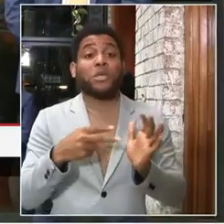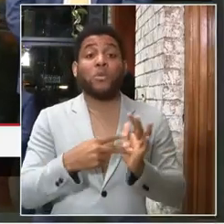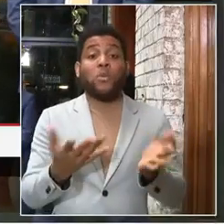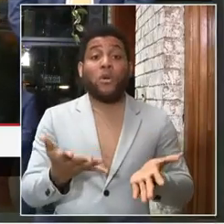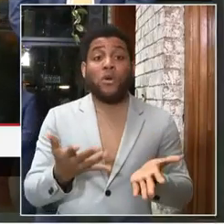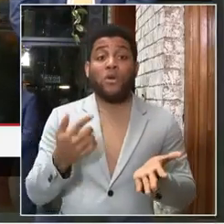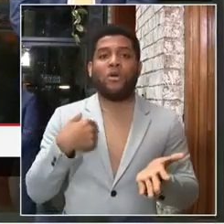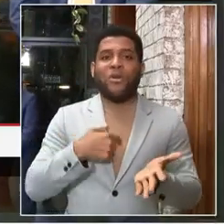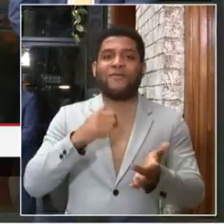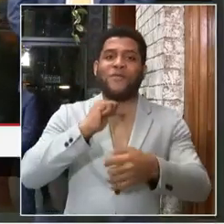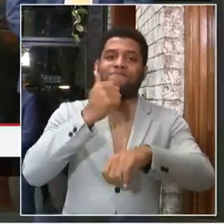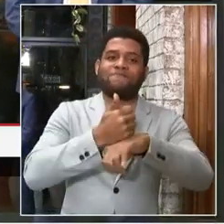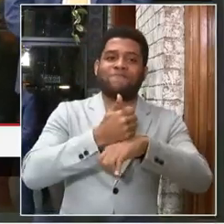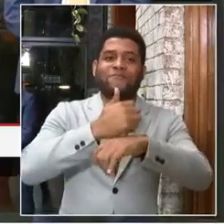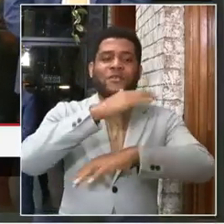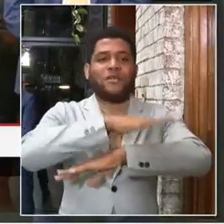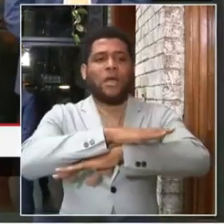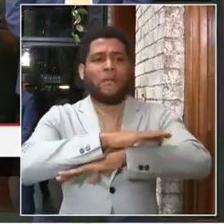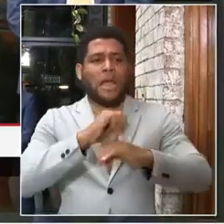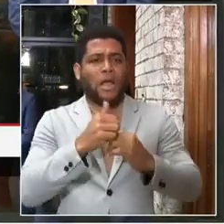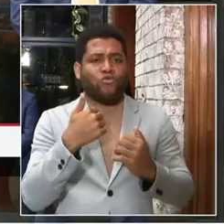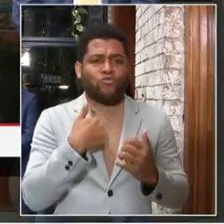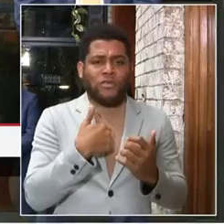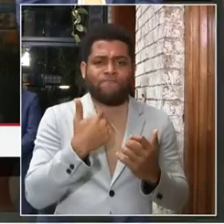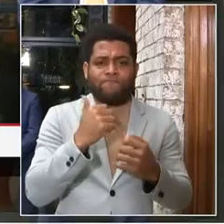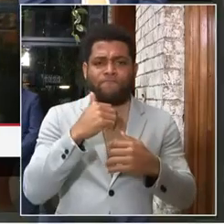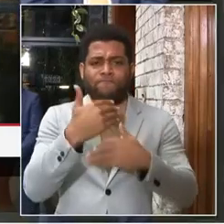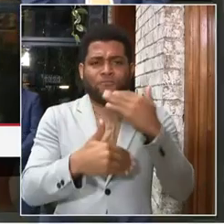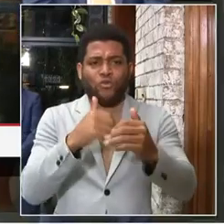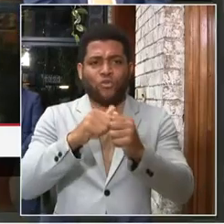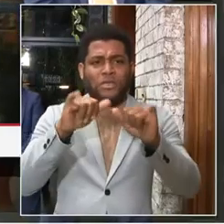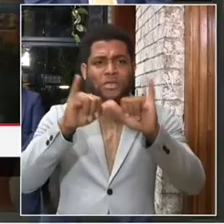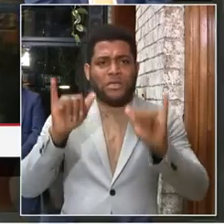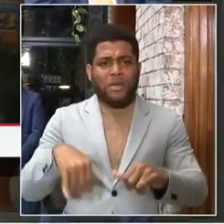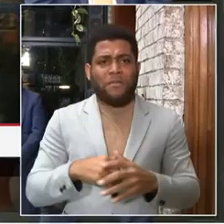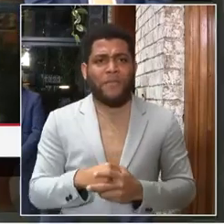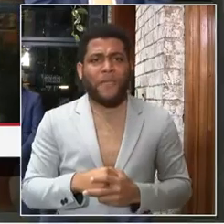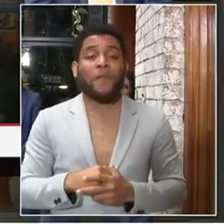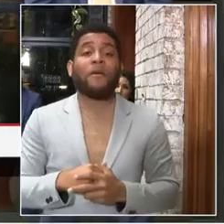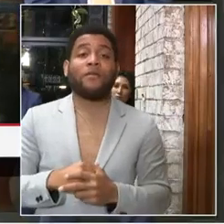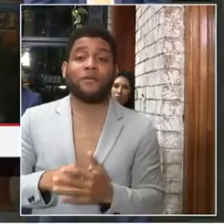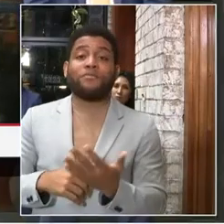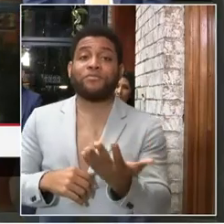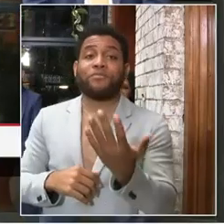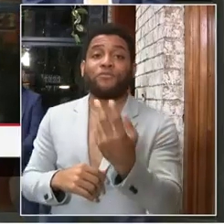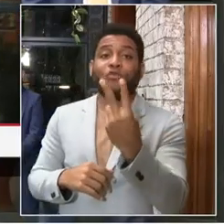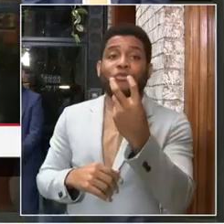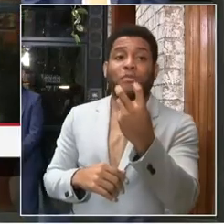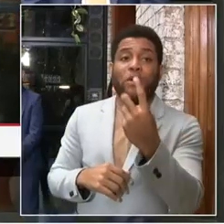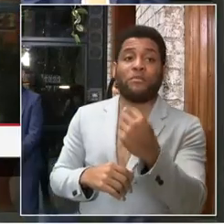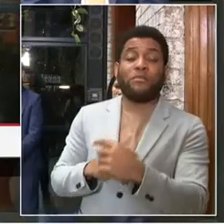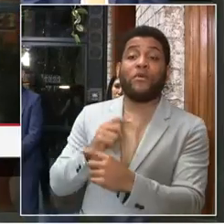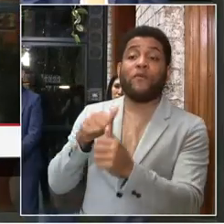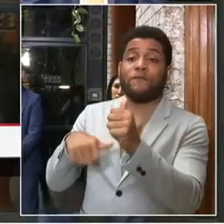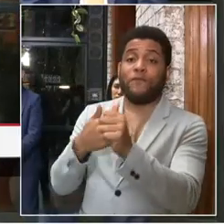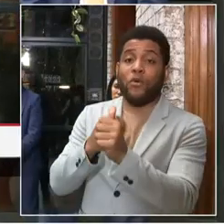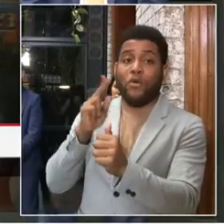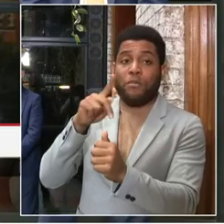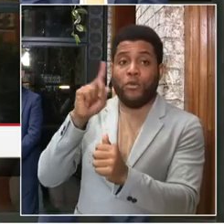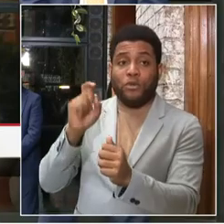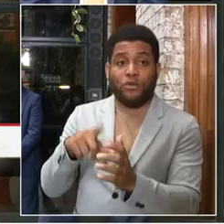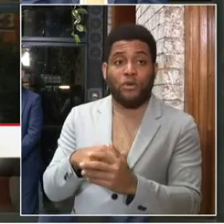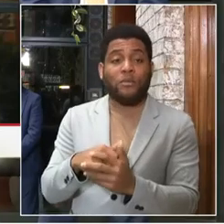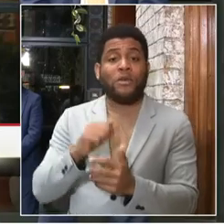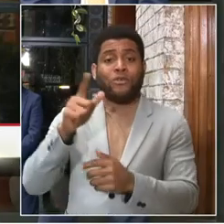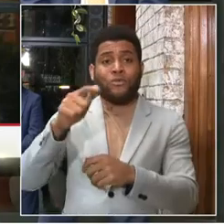to reset the system. All right, last two. Yes. Mayor, yes. Just to follow up on that note, when you talk about resetting the system and an